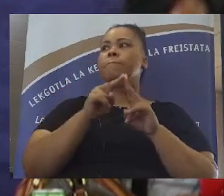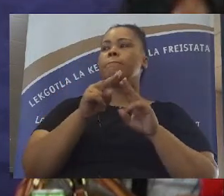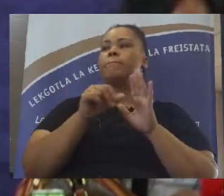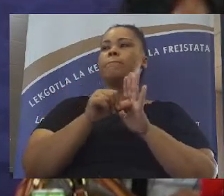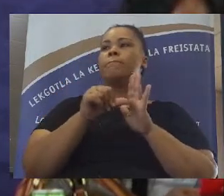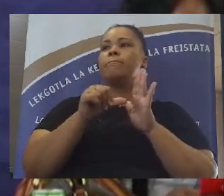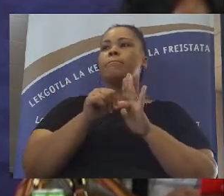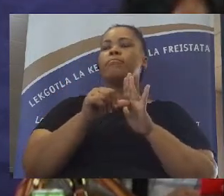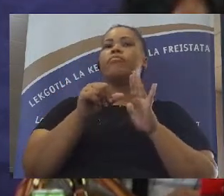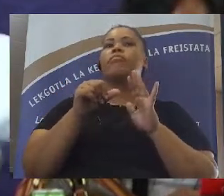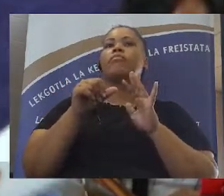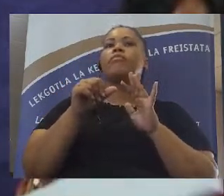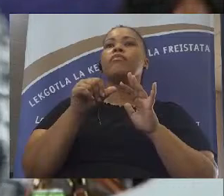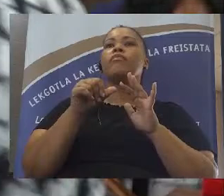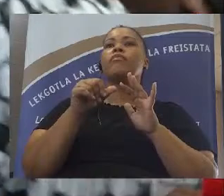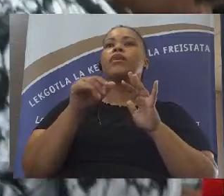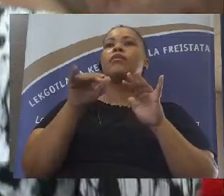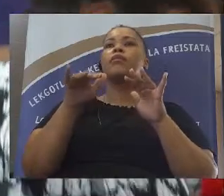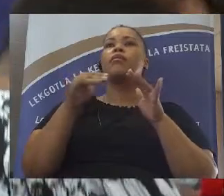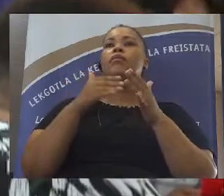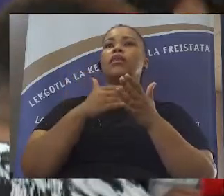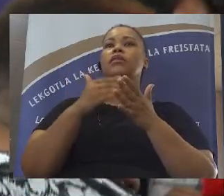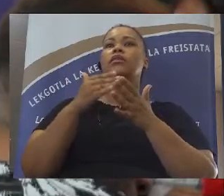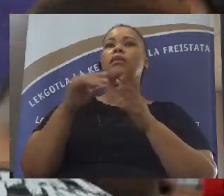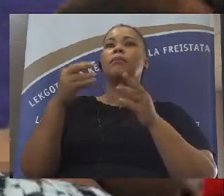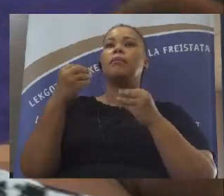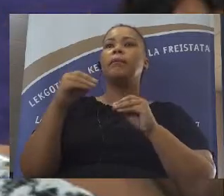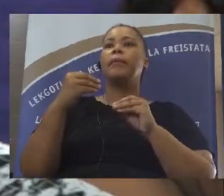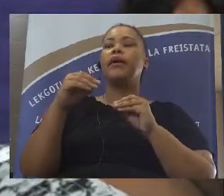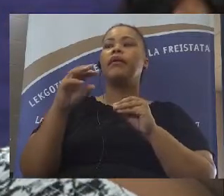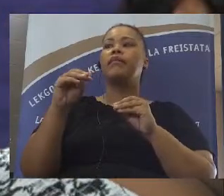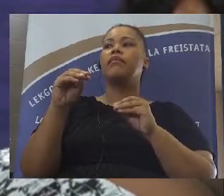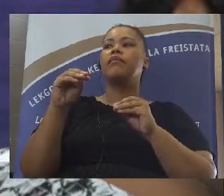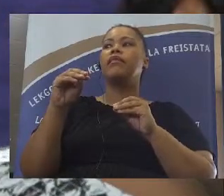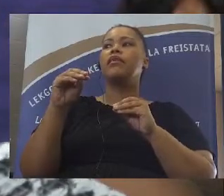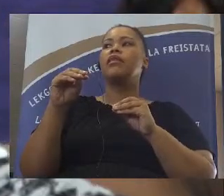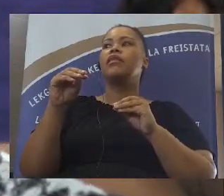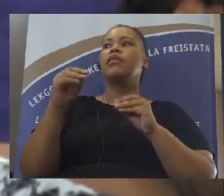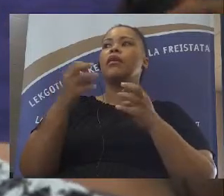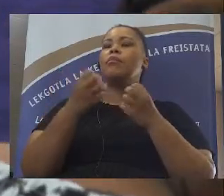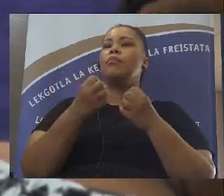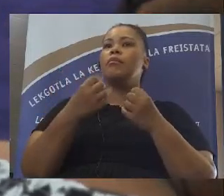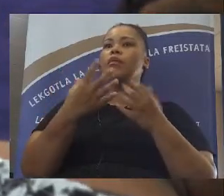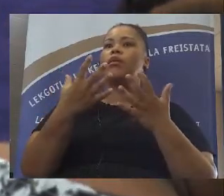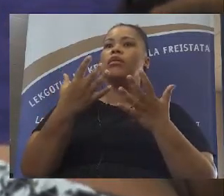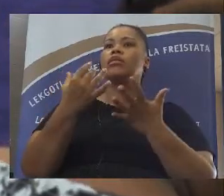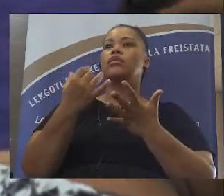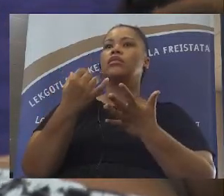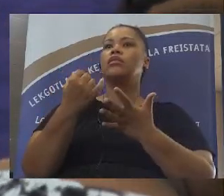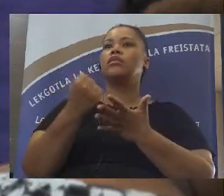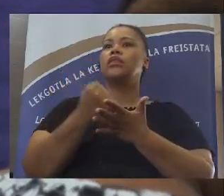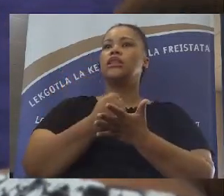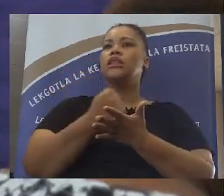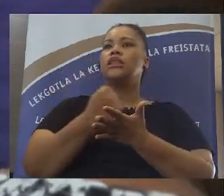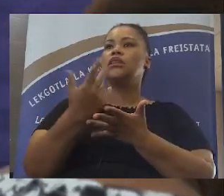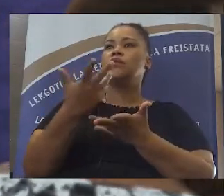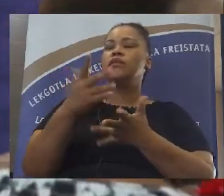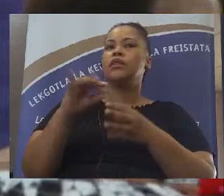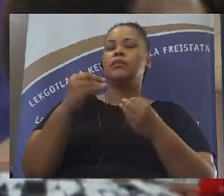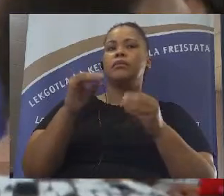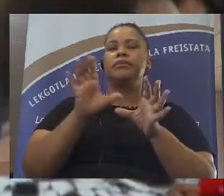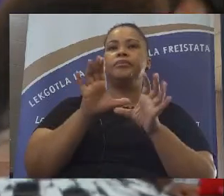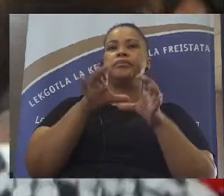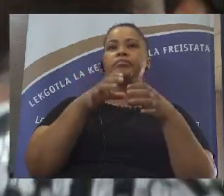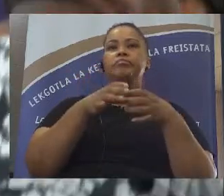le di-business ba bang re di registerile kapa ba bang ha di a registerwa. O tlo tseba hore na o ka